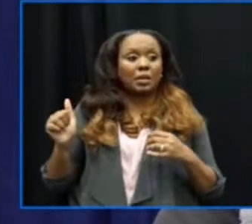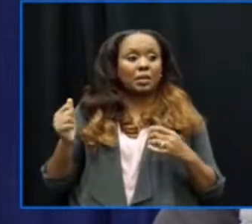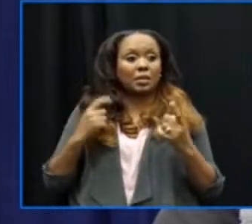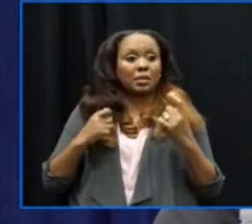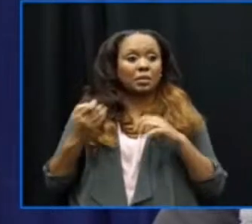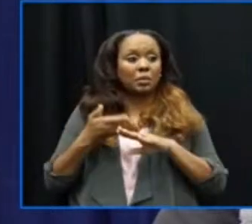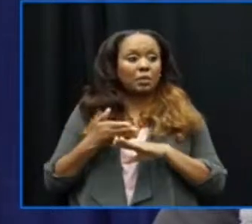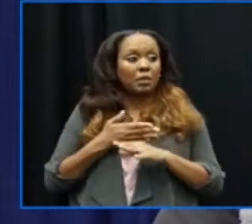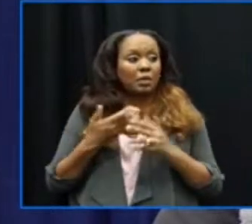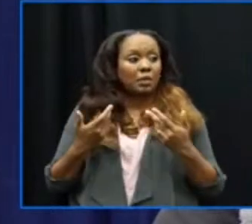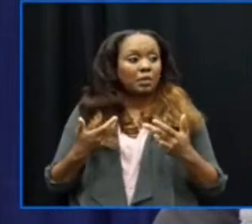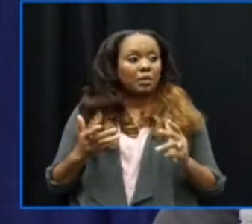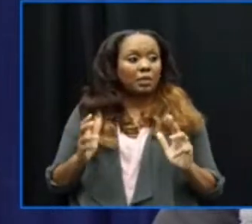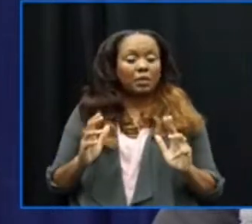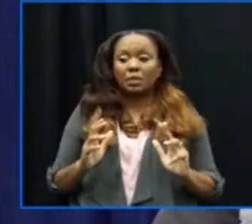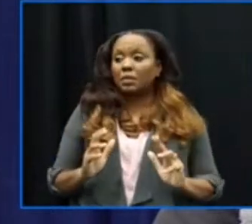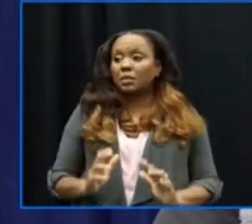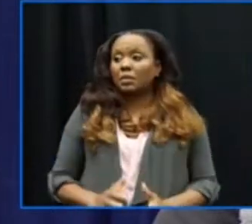close off,